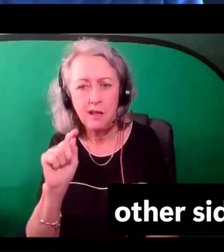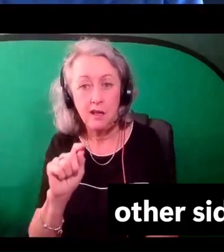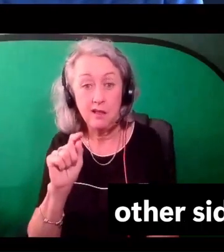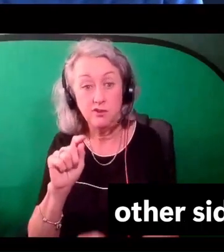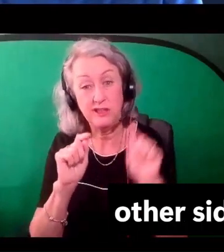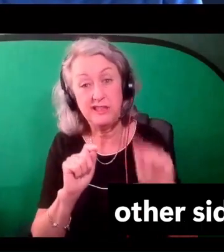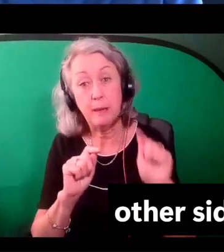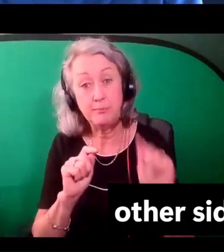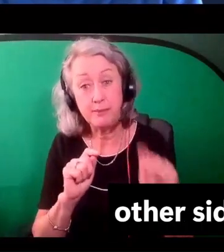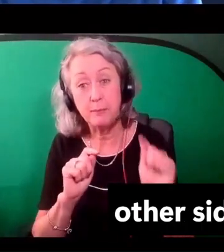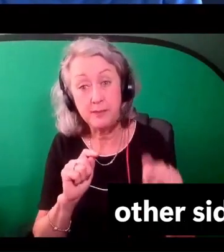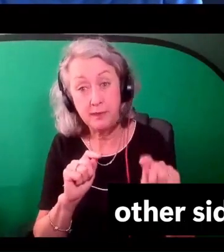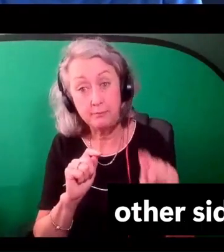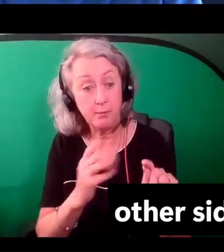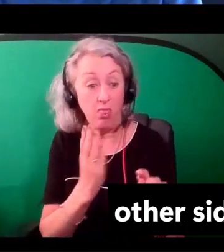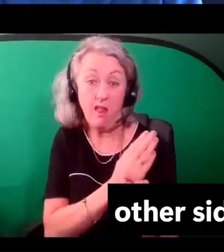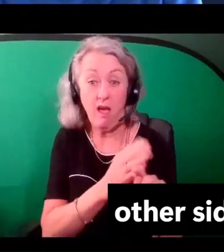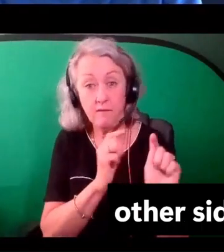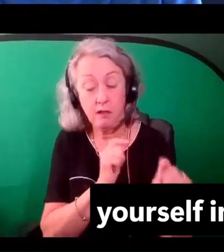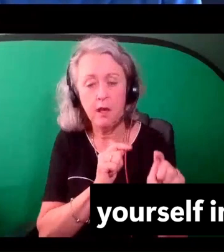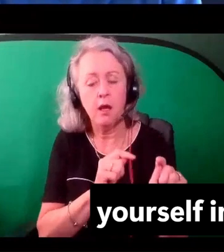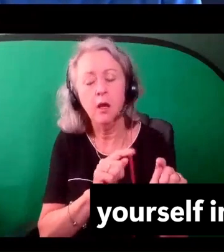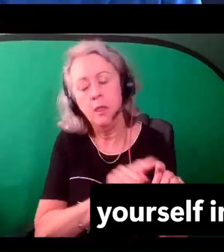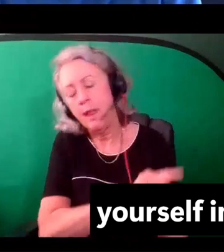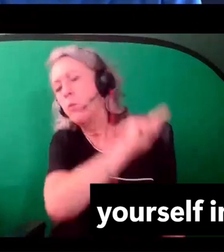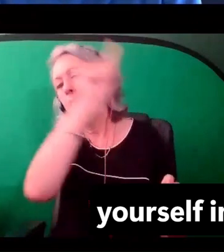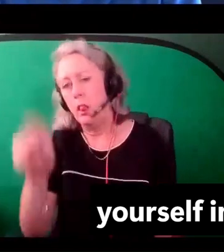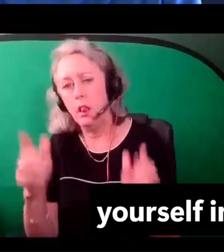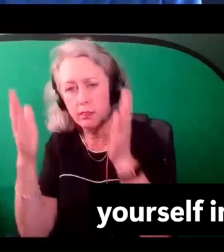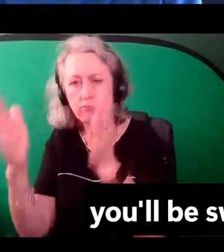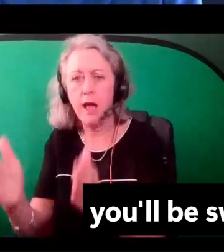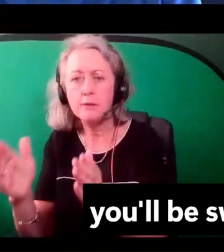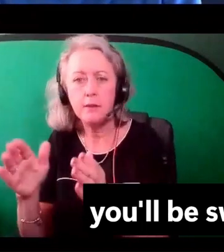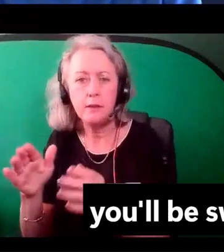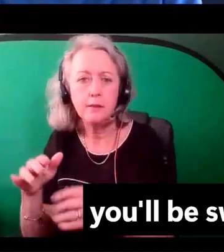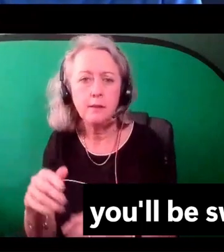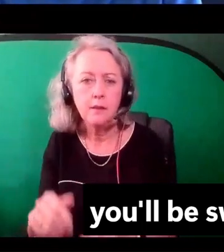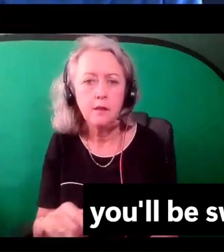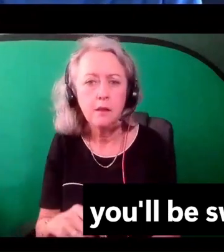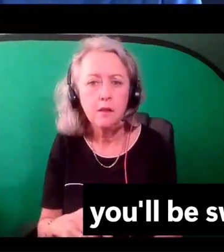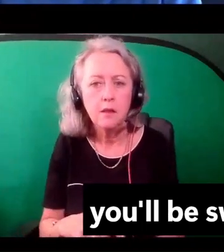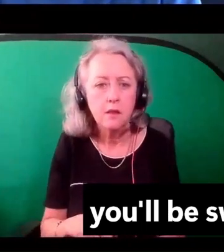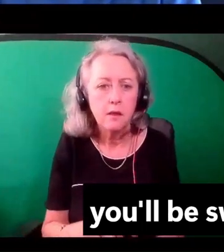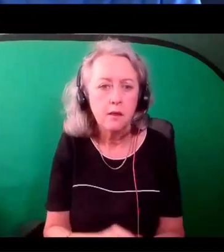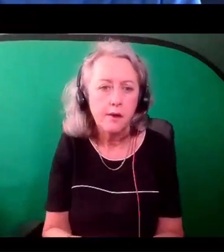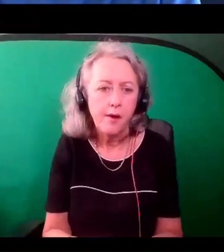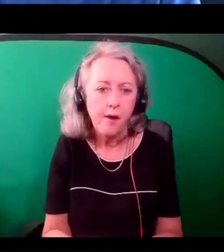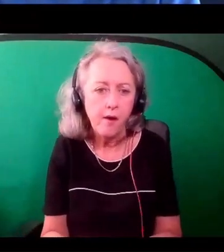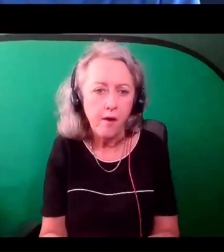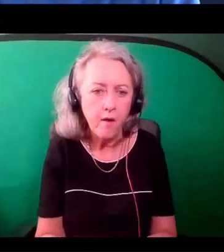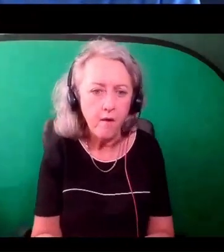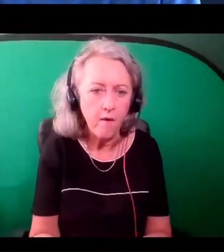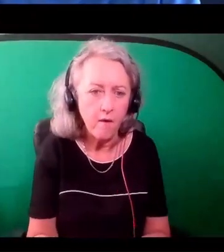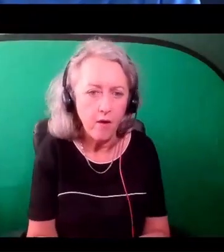other side of the screen just to get yourself in the right place. Otherwise, you'll be swiping for quite a long time.